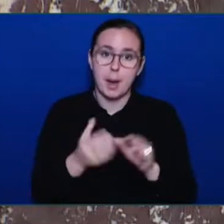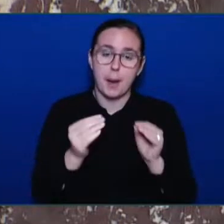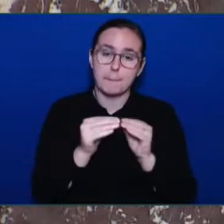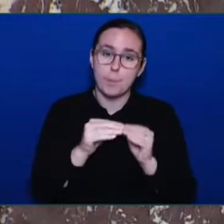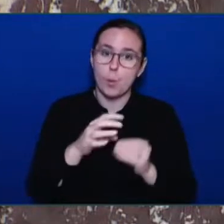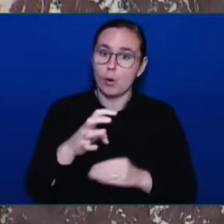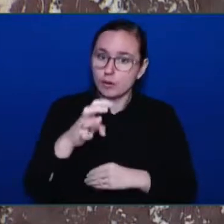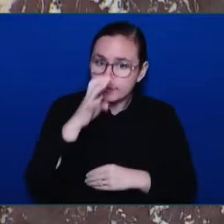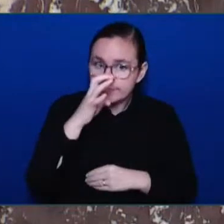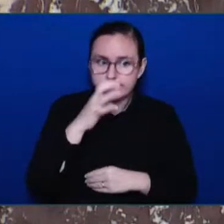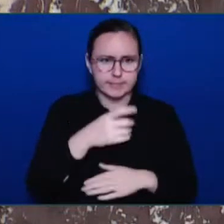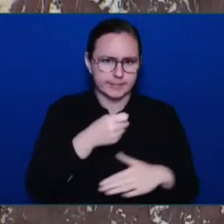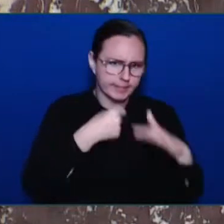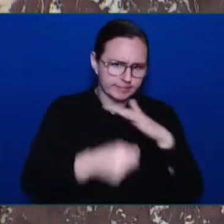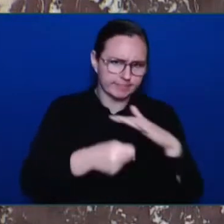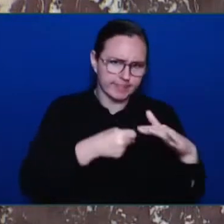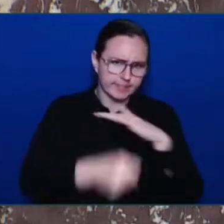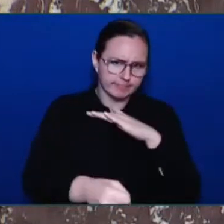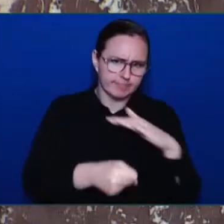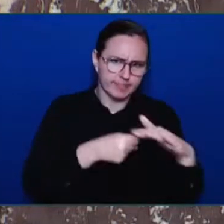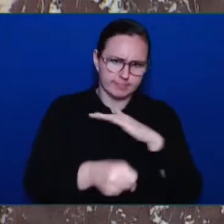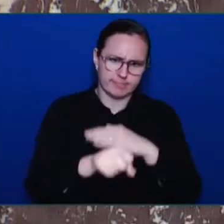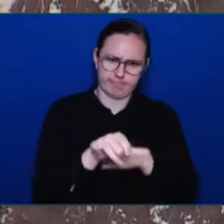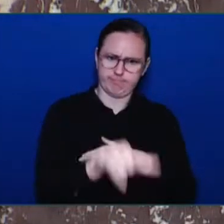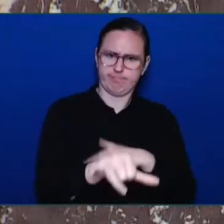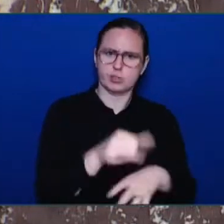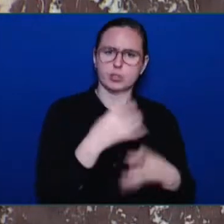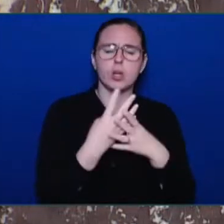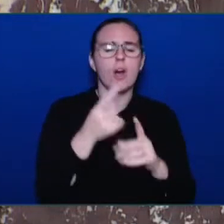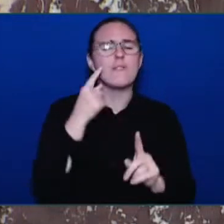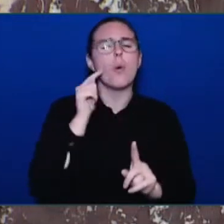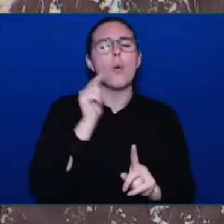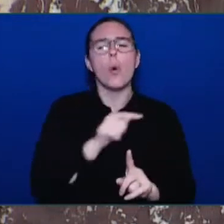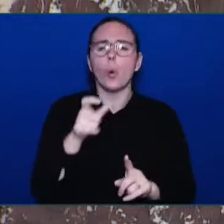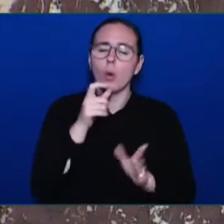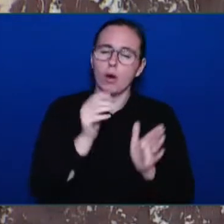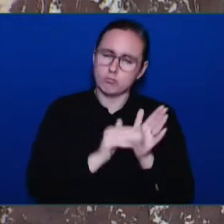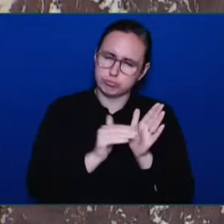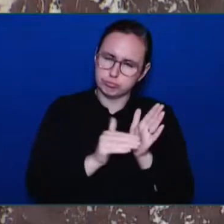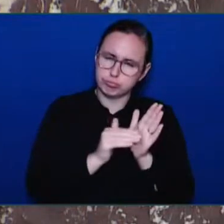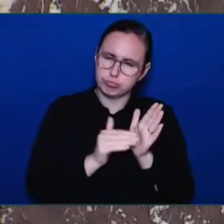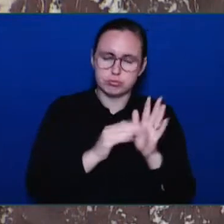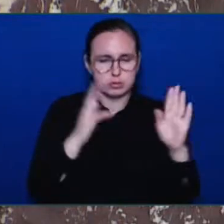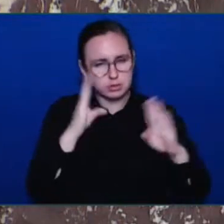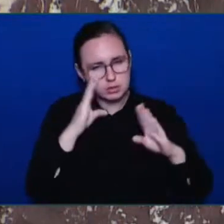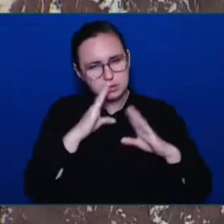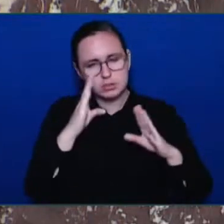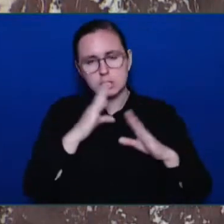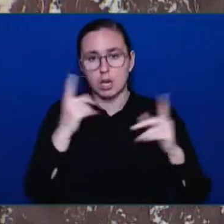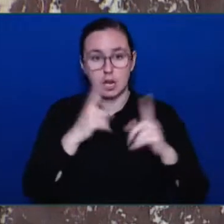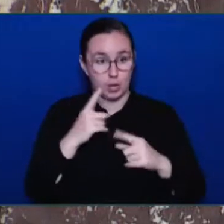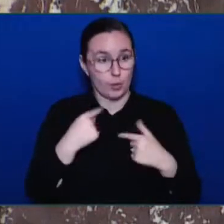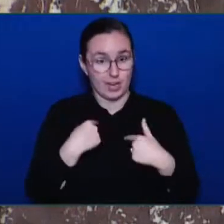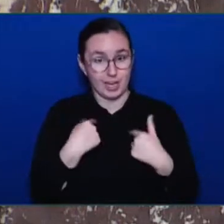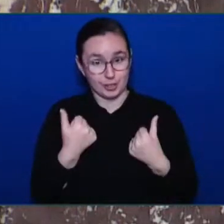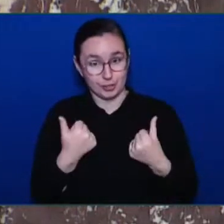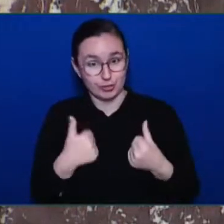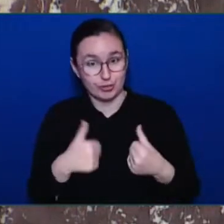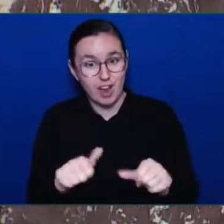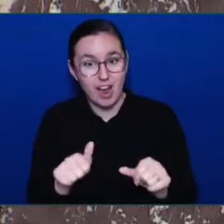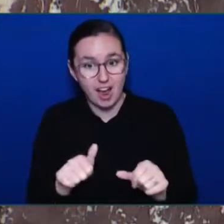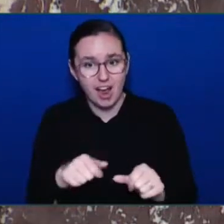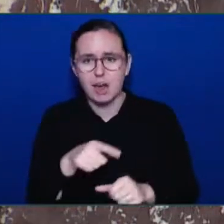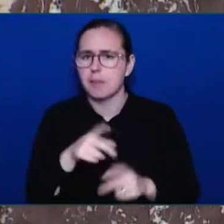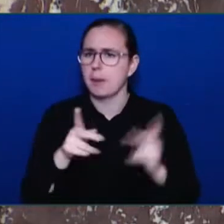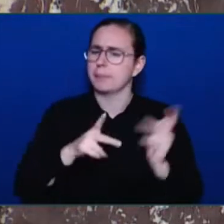again, I have to say, we got pushback on that," end quote. So my question, Mr. Speaker, is when